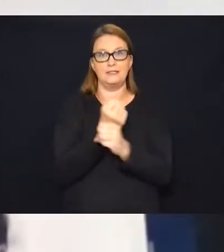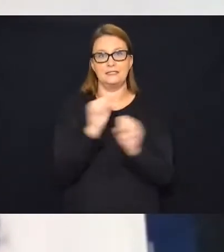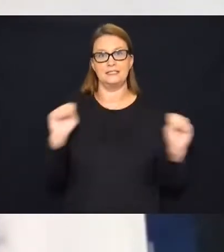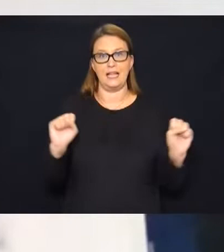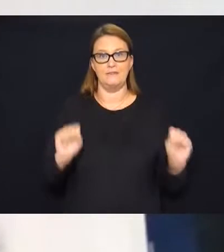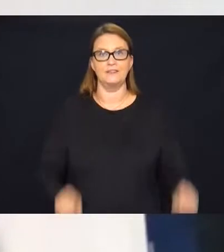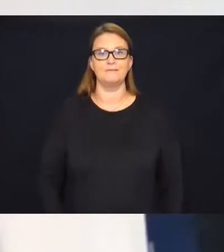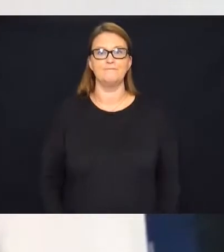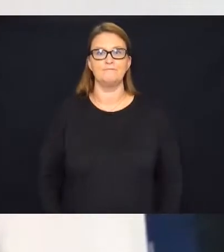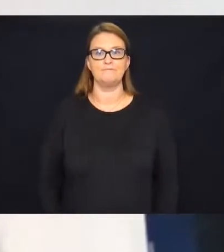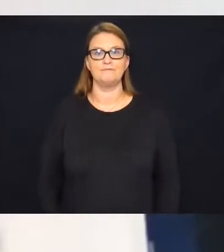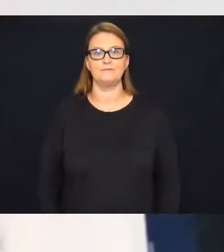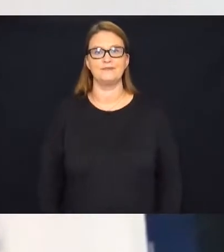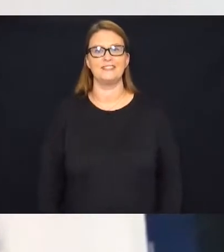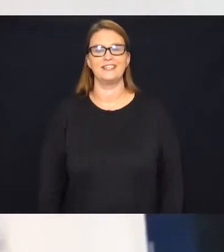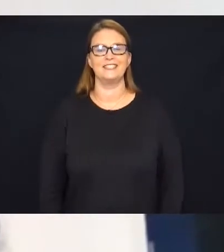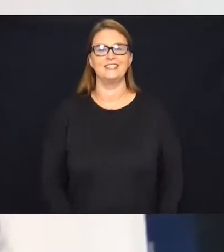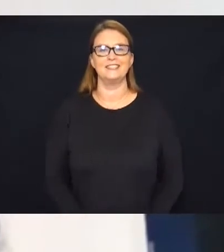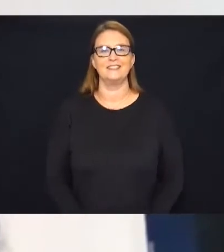Clay.